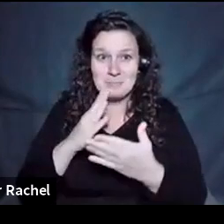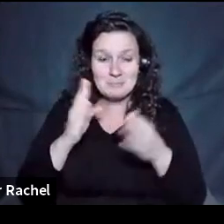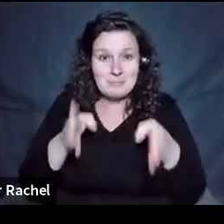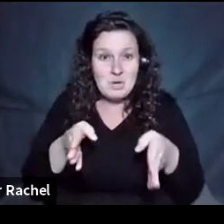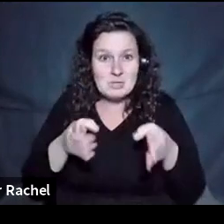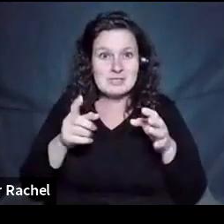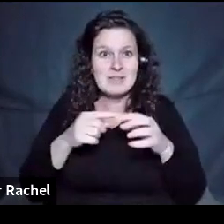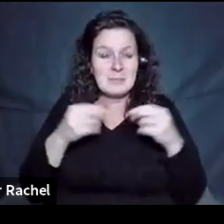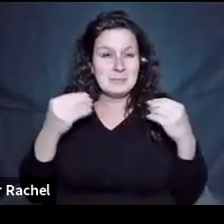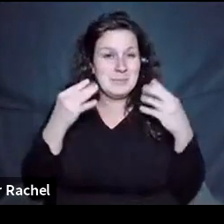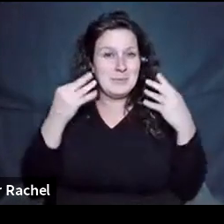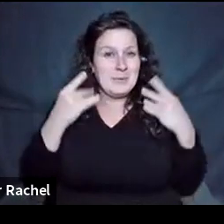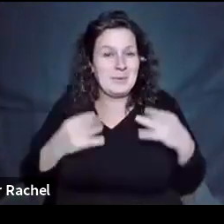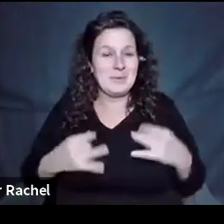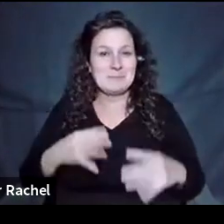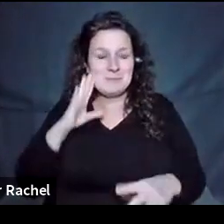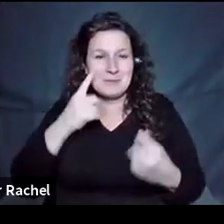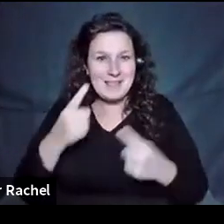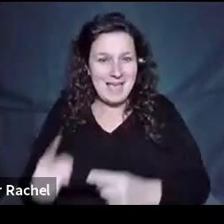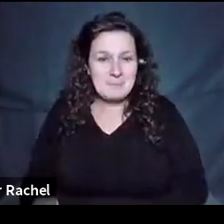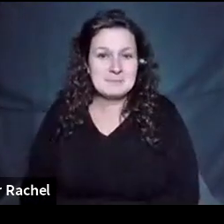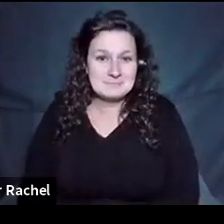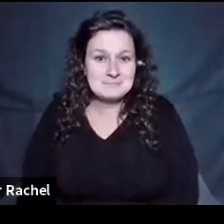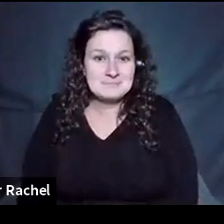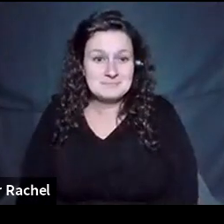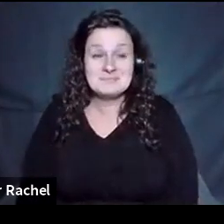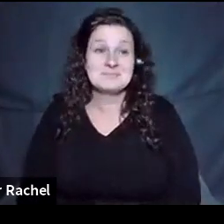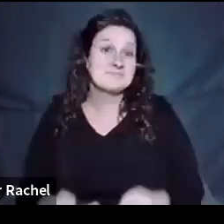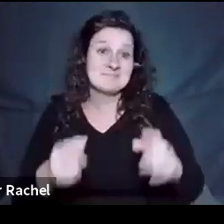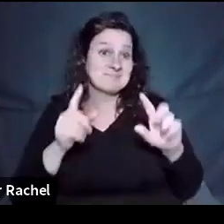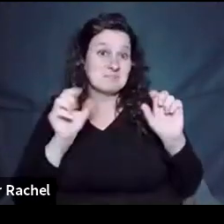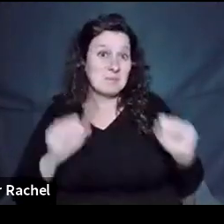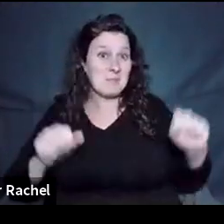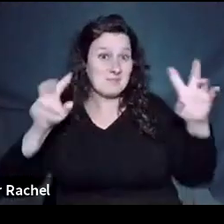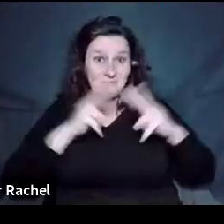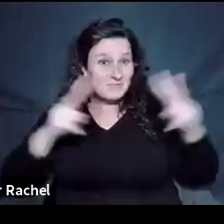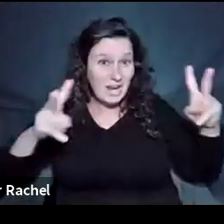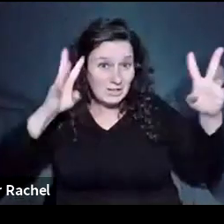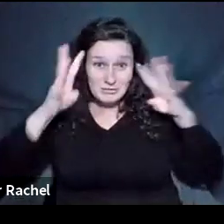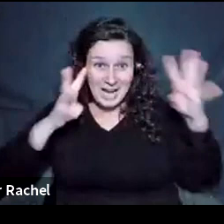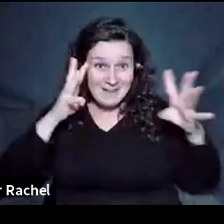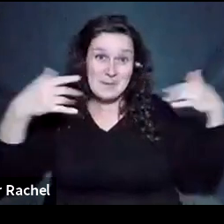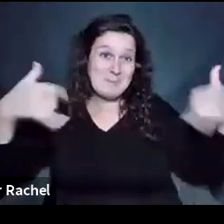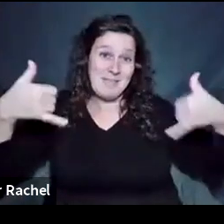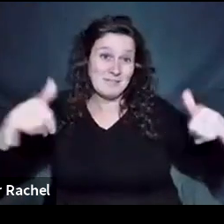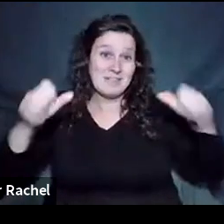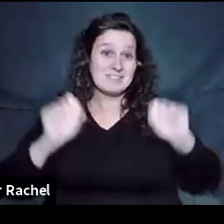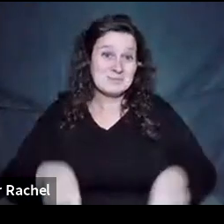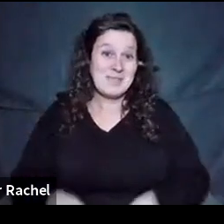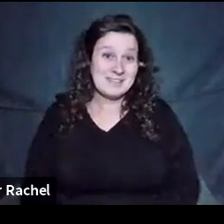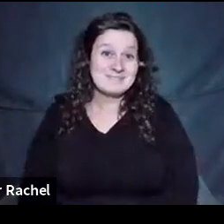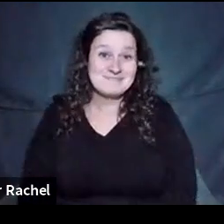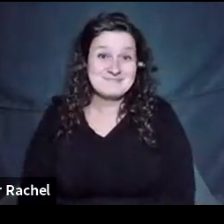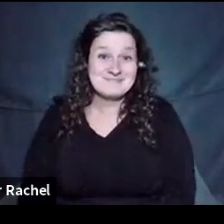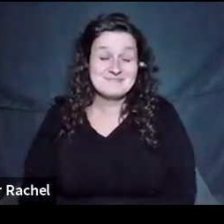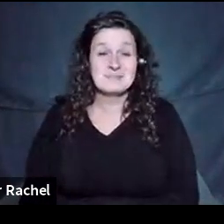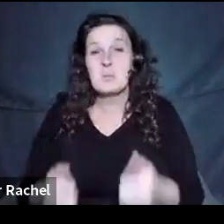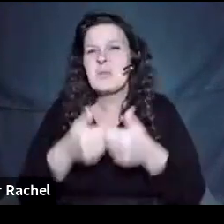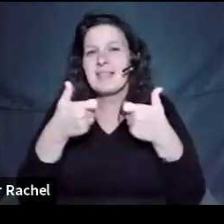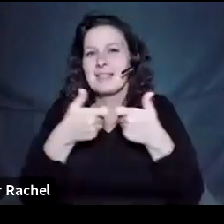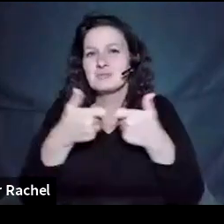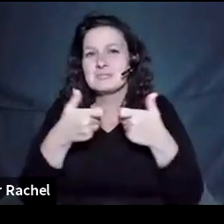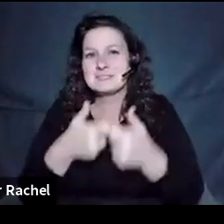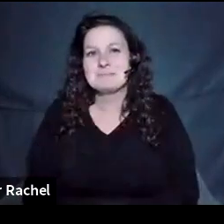little tiny tinsels. But yeah, you can just get really creative and playful with electricity.